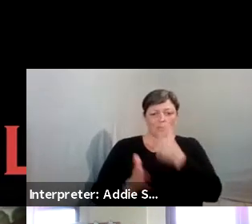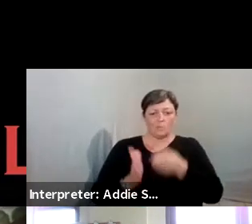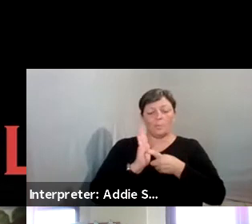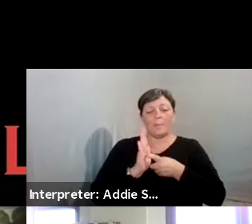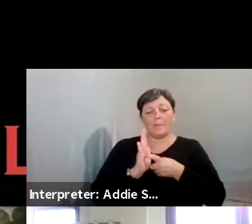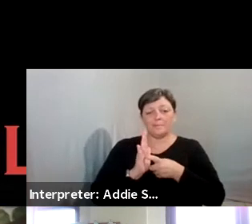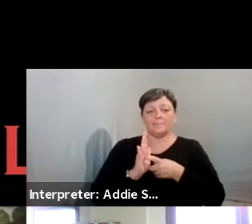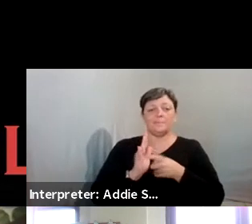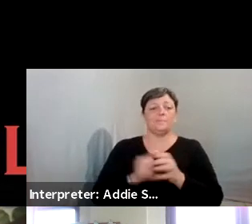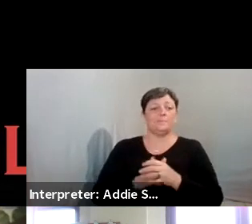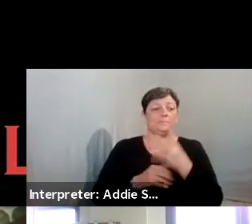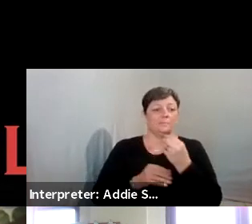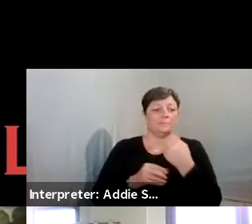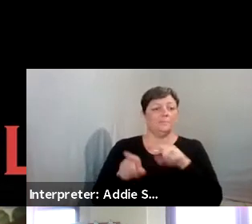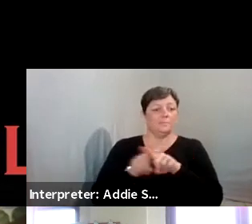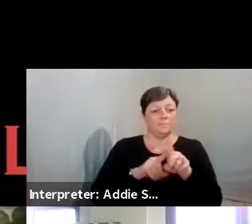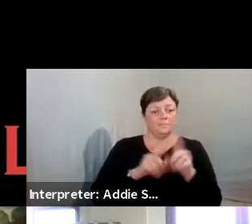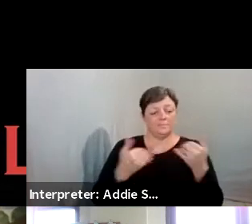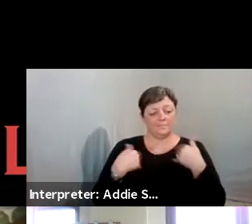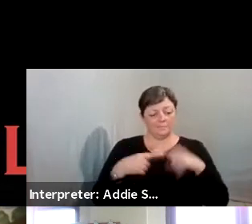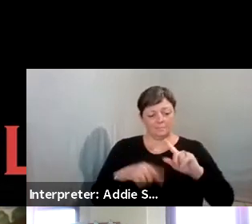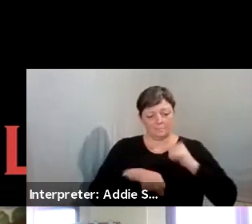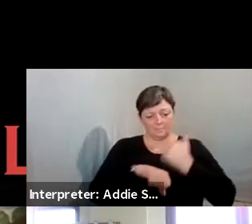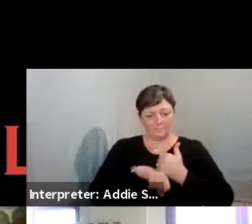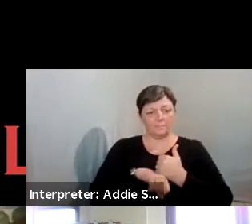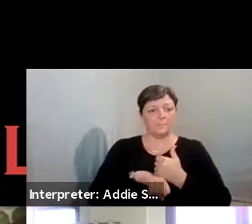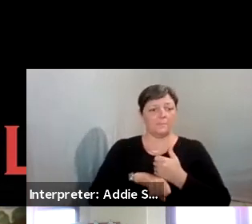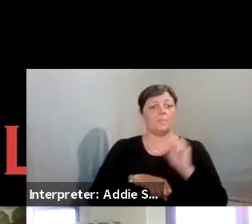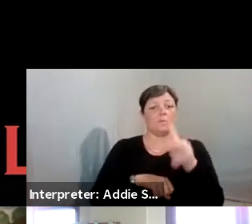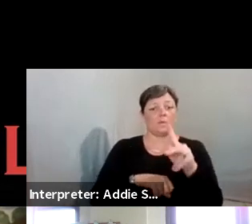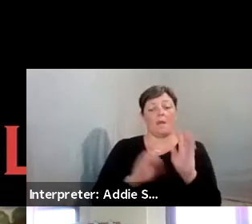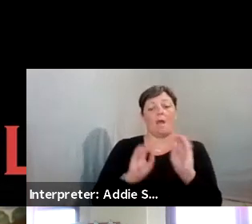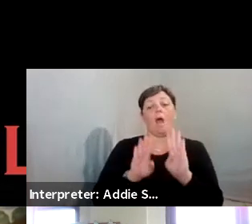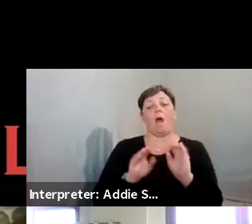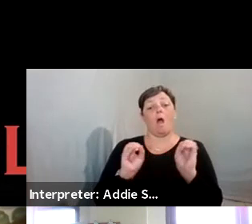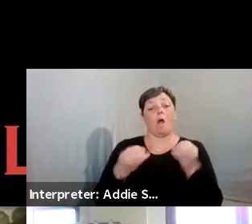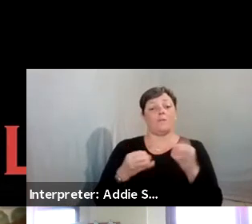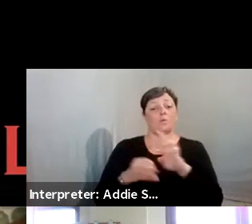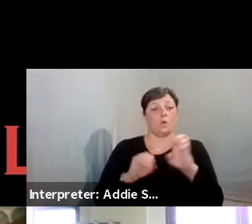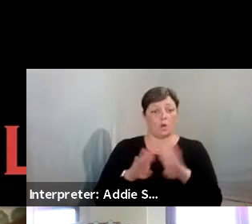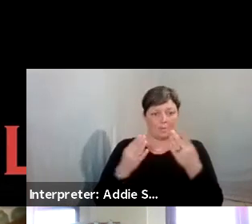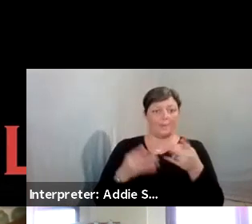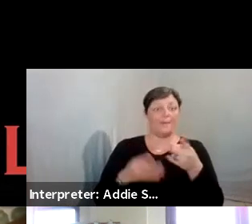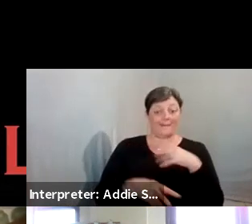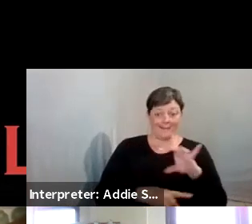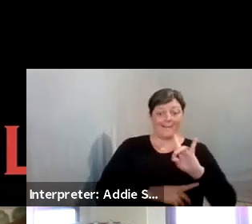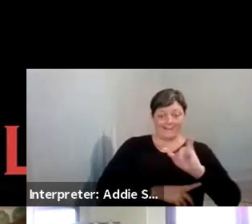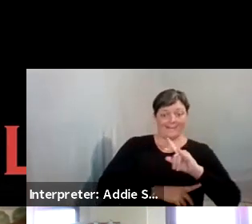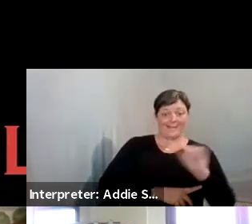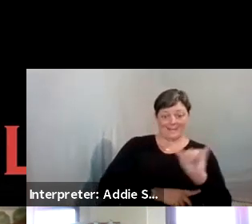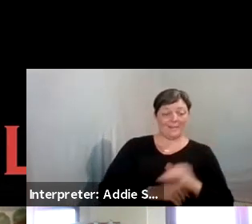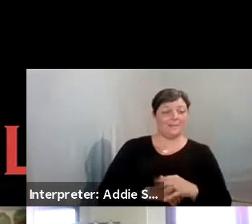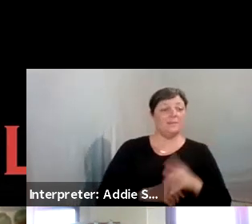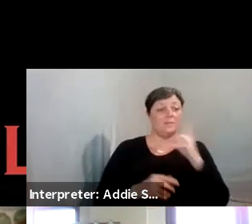and I also had to set up, office reopening protocols to start. Yeah, I did too. Oh, yes,